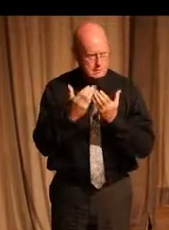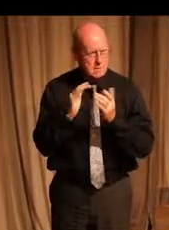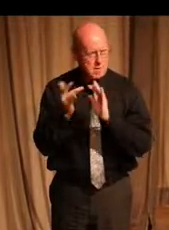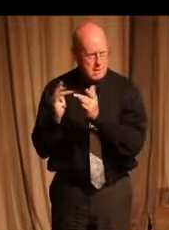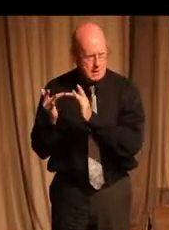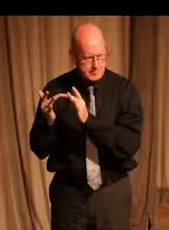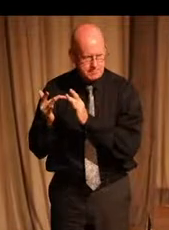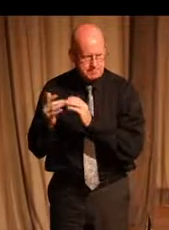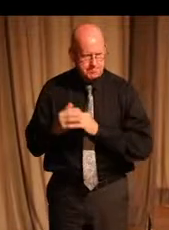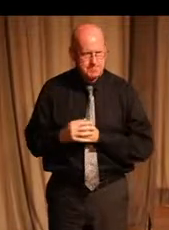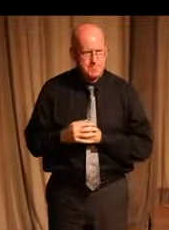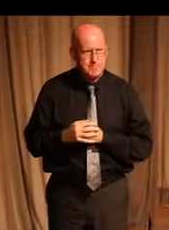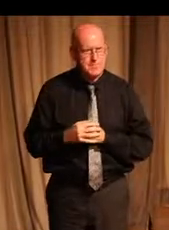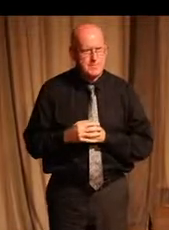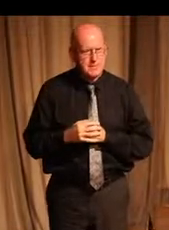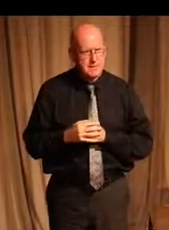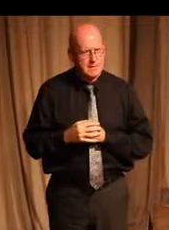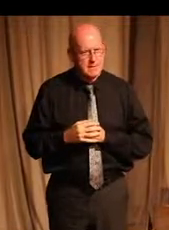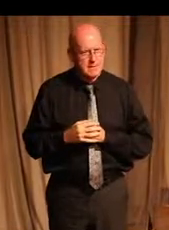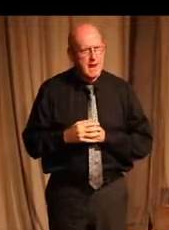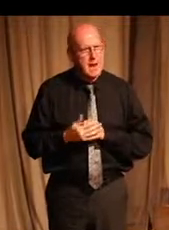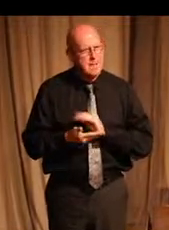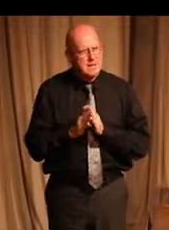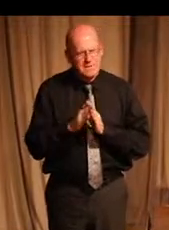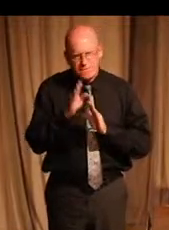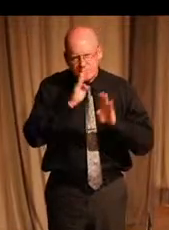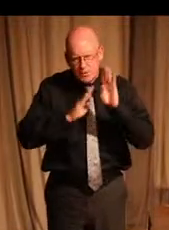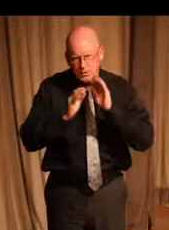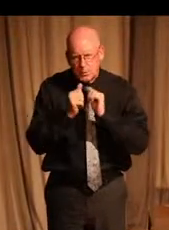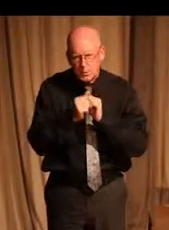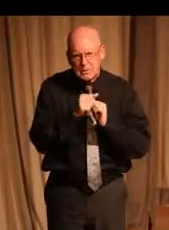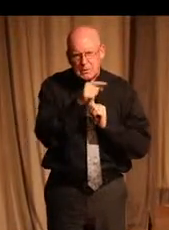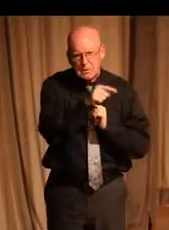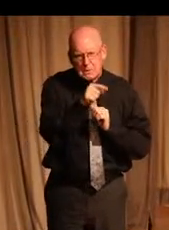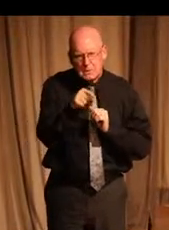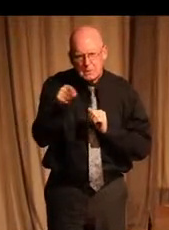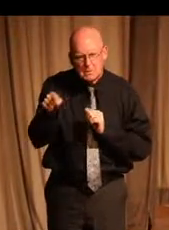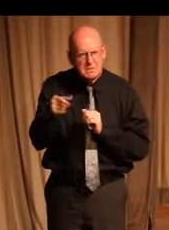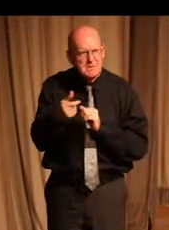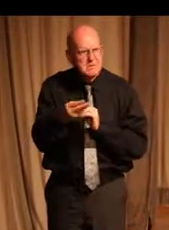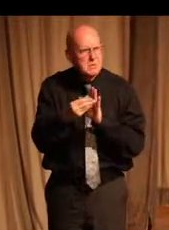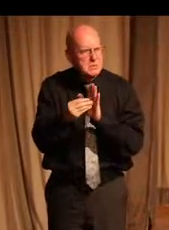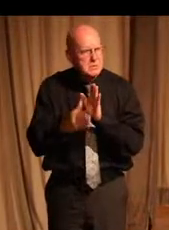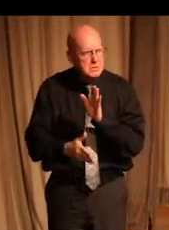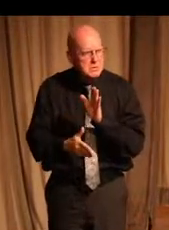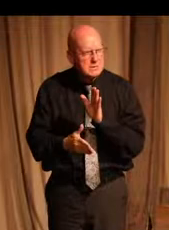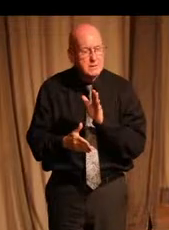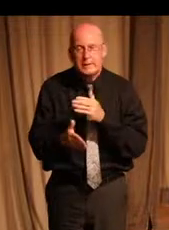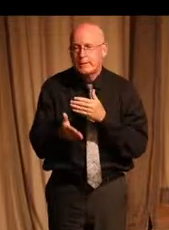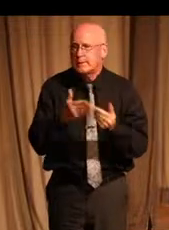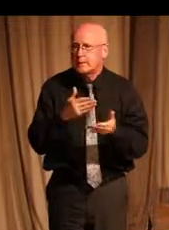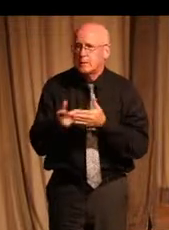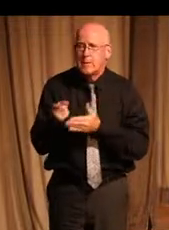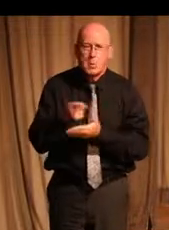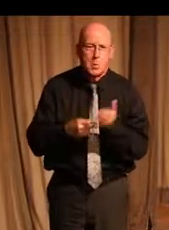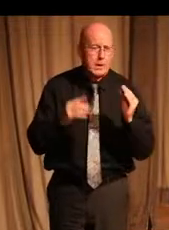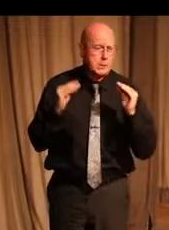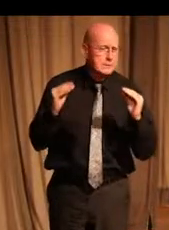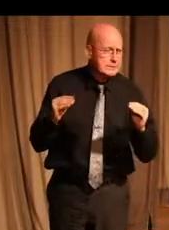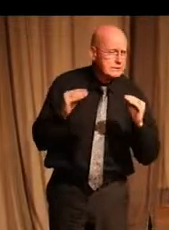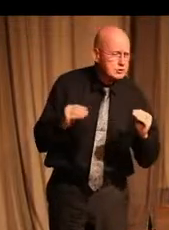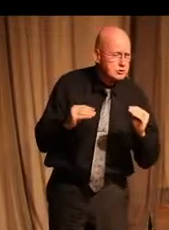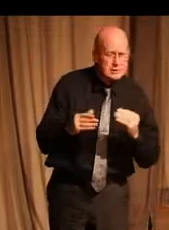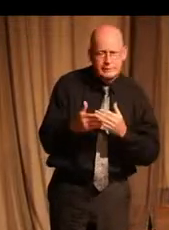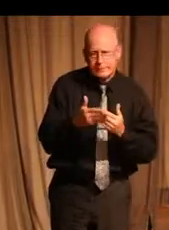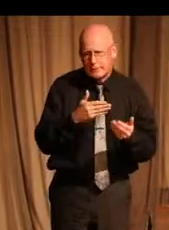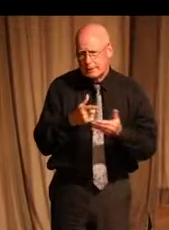online. And I found myself very frustrated with a few, you know, like small handful of students who, no matter what the material was